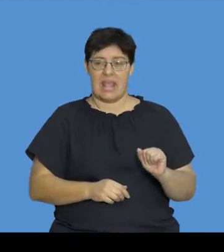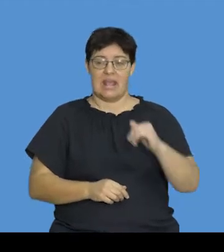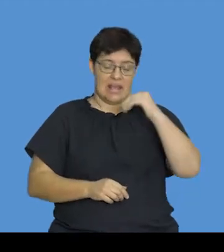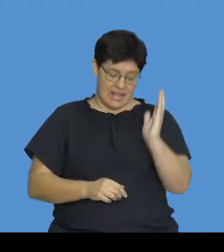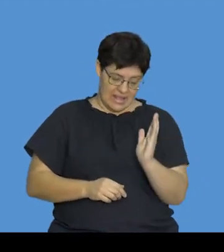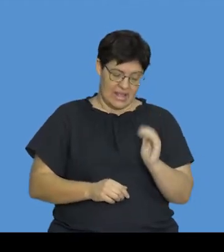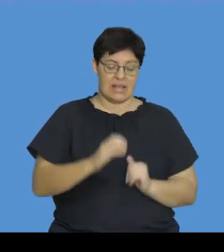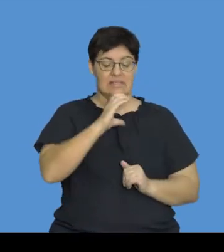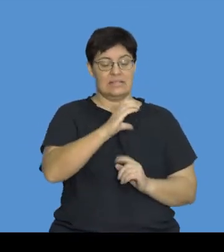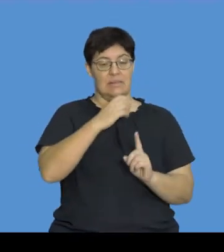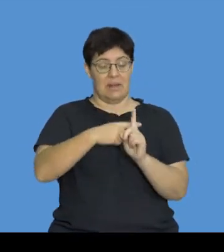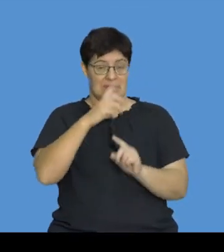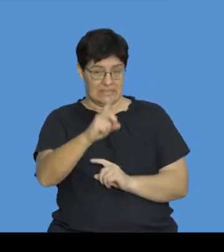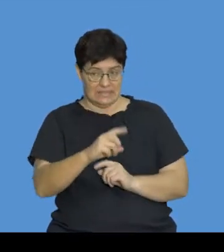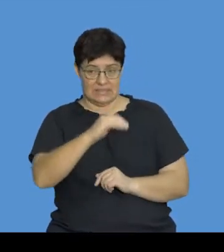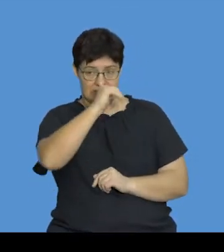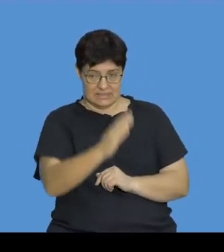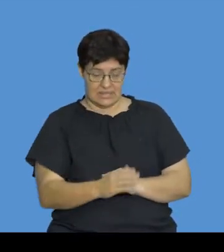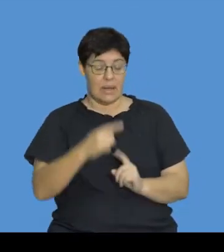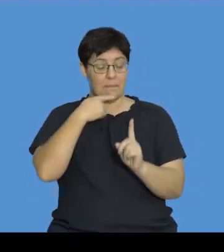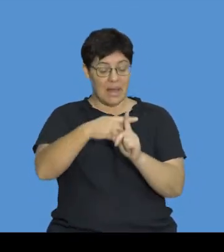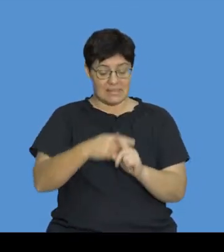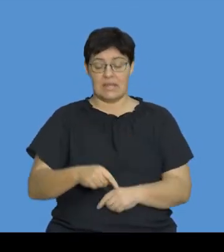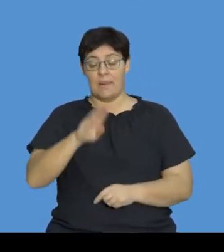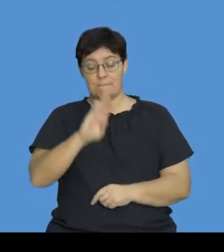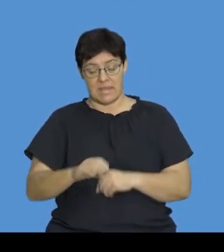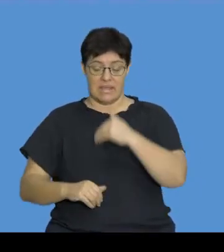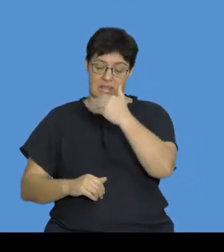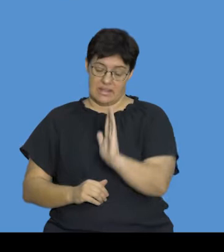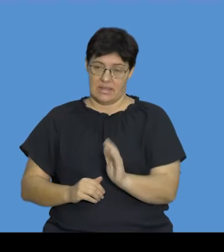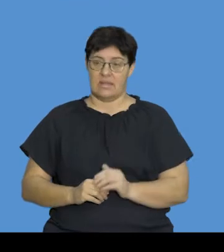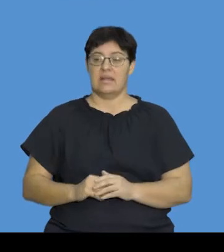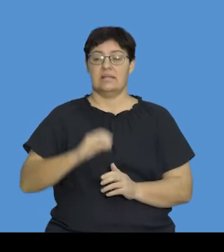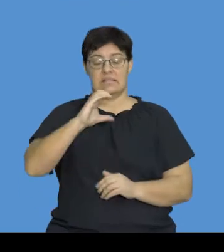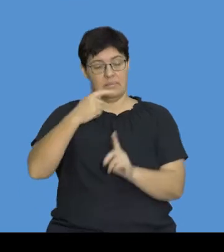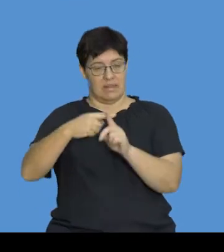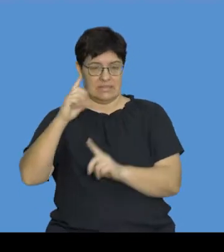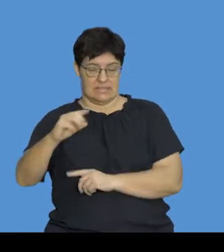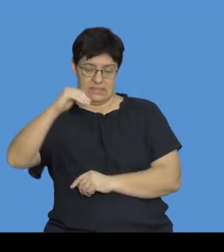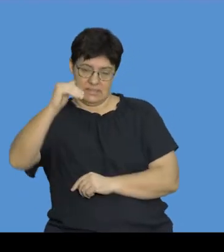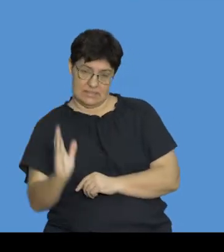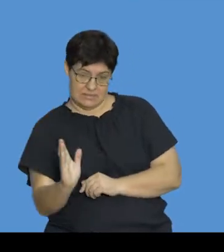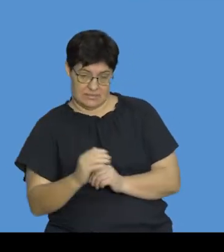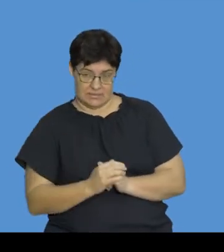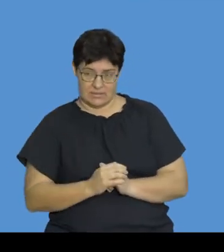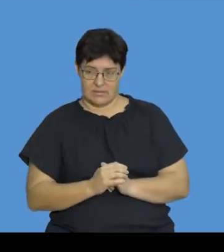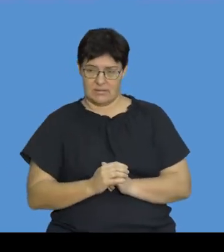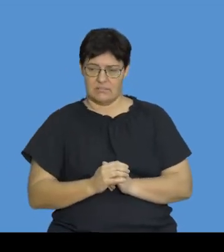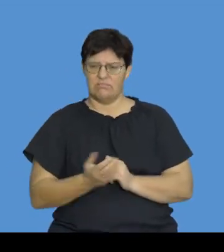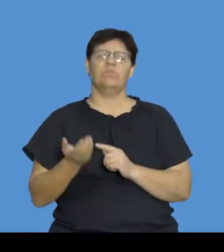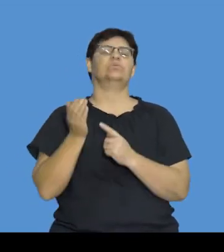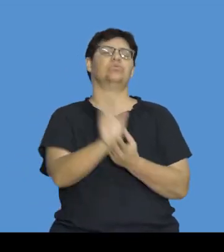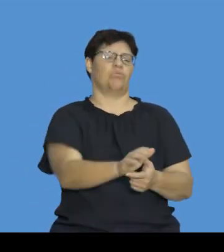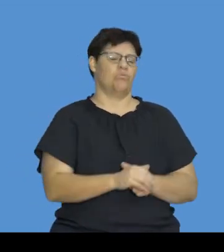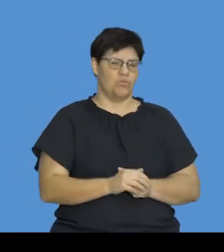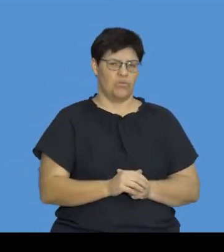open bracket C plus D plus B open bracket C plus D. Now let me show you, if